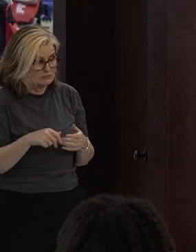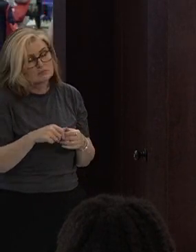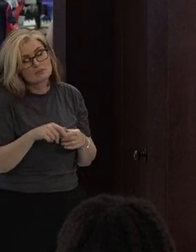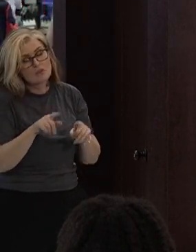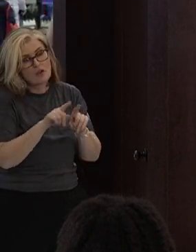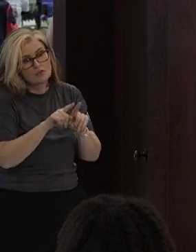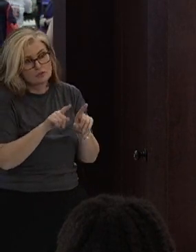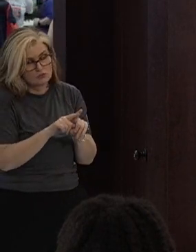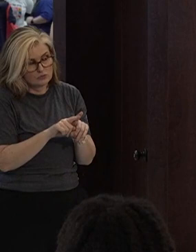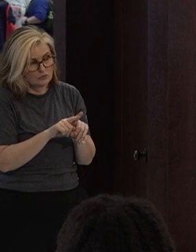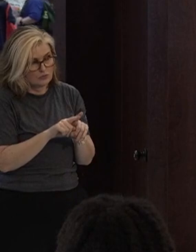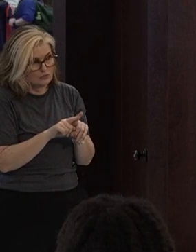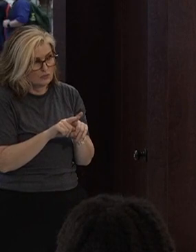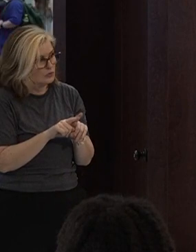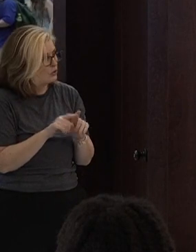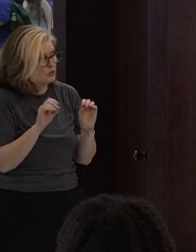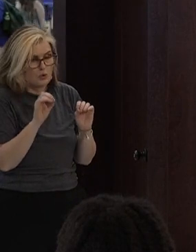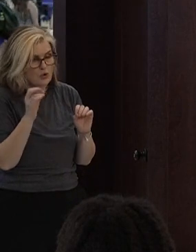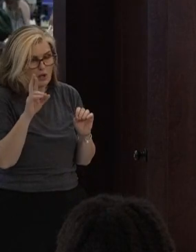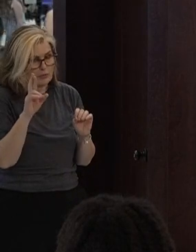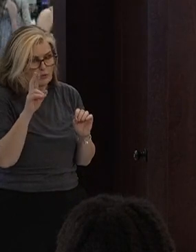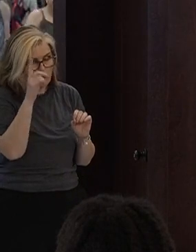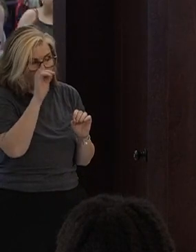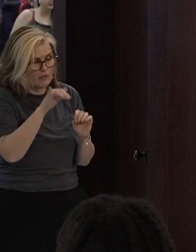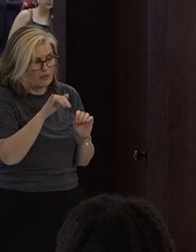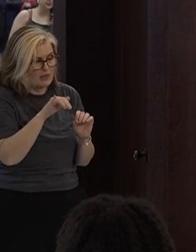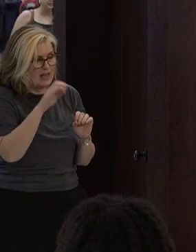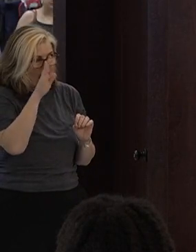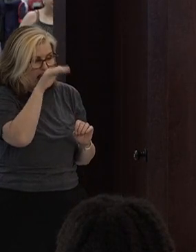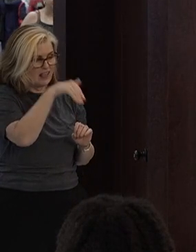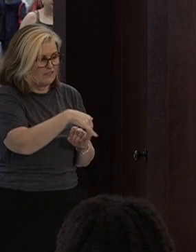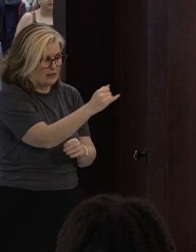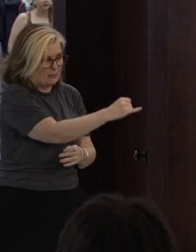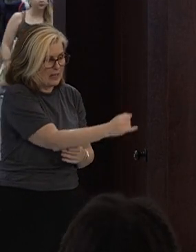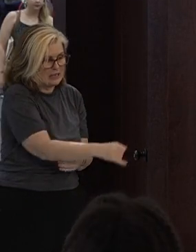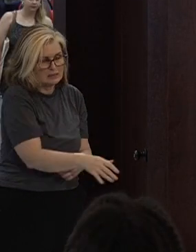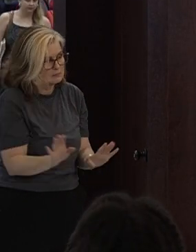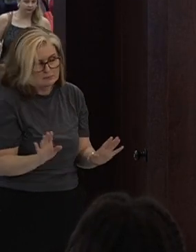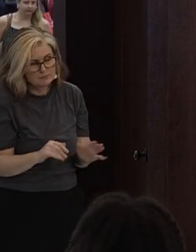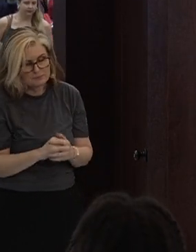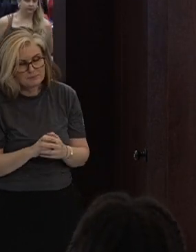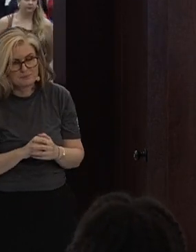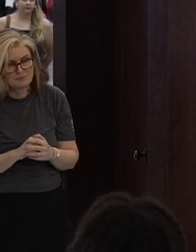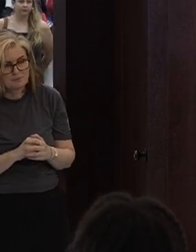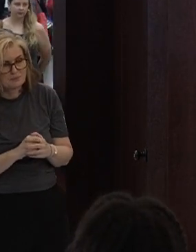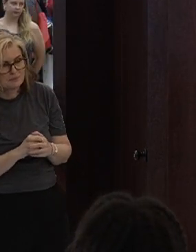Also not no copyright ownership on elephant paintings.